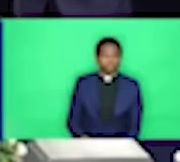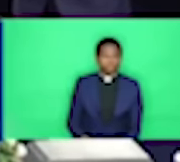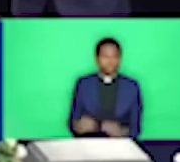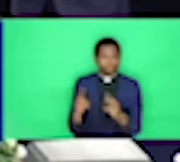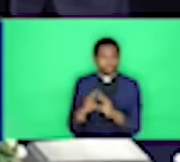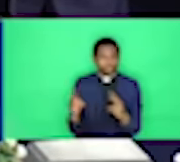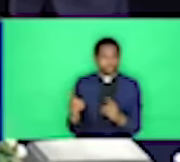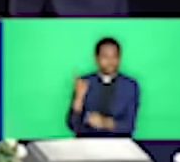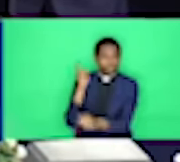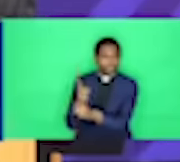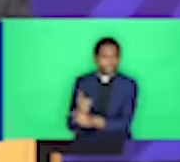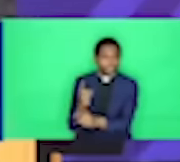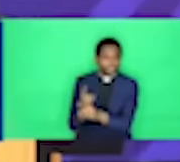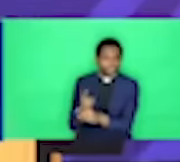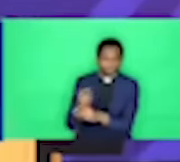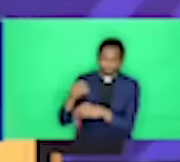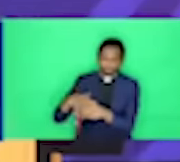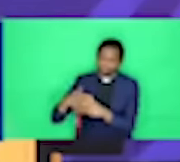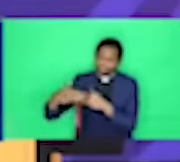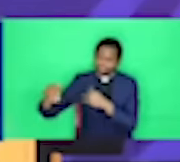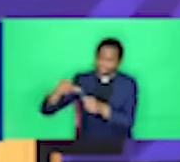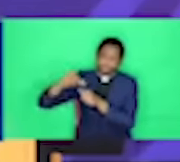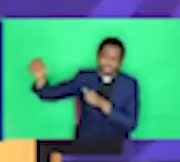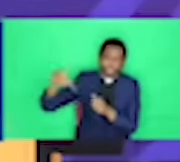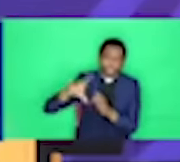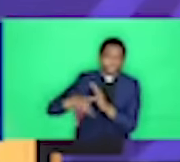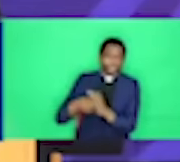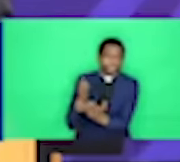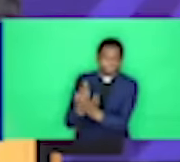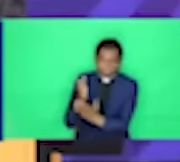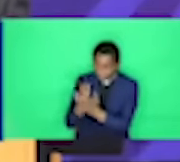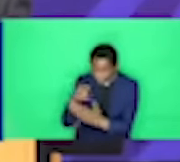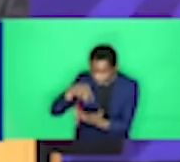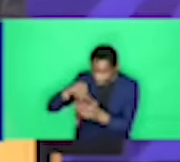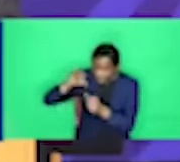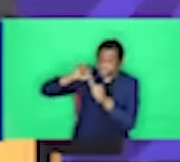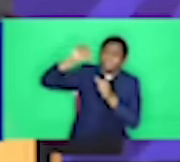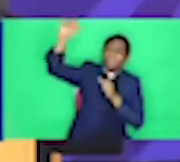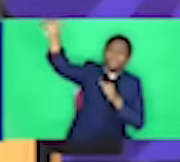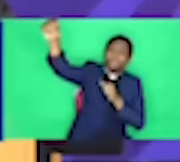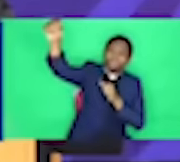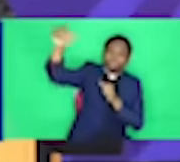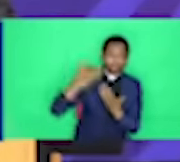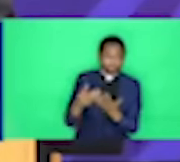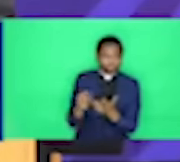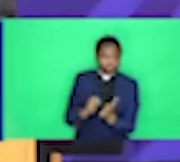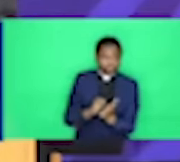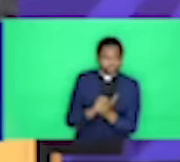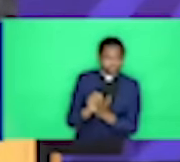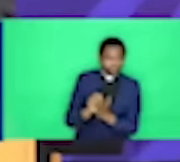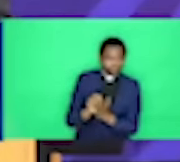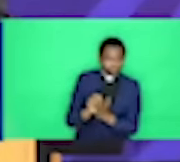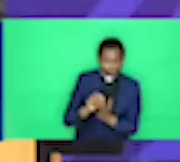So justice is driven back, and righteousness stands at a distance. Truth has stumbled